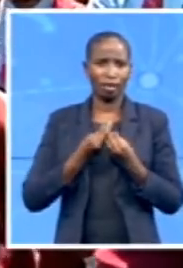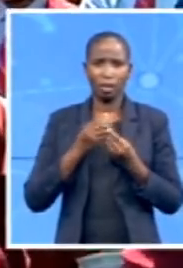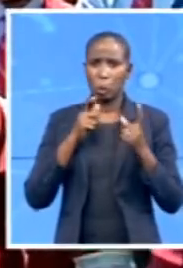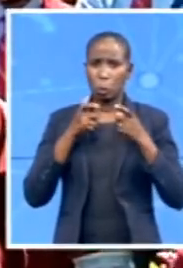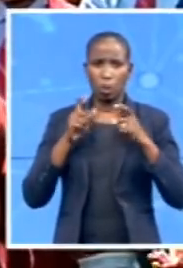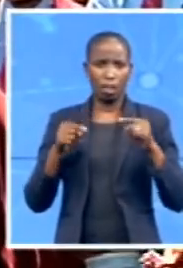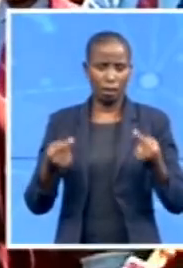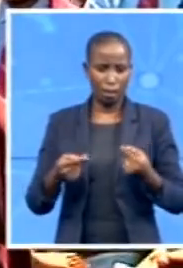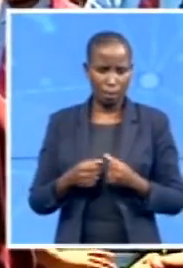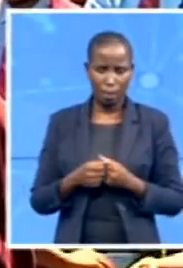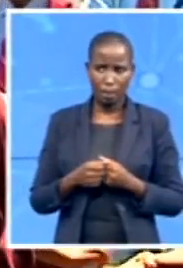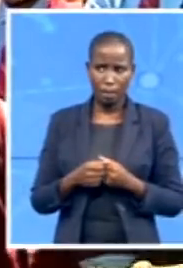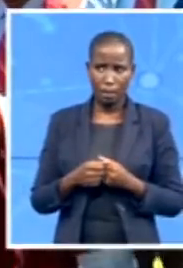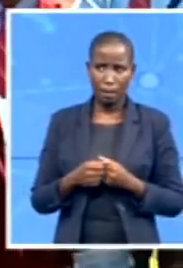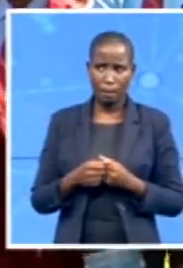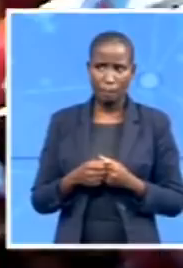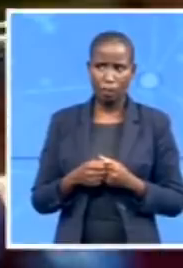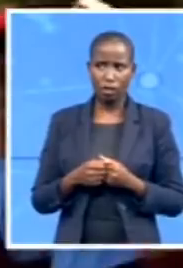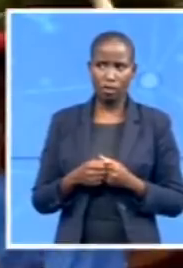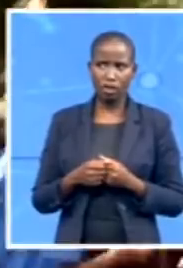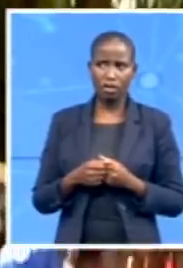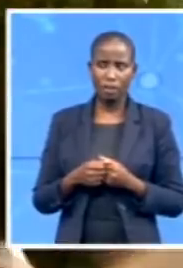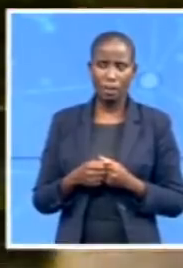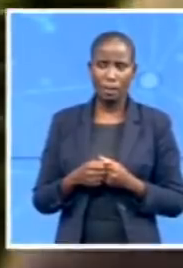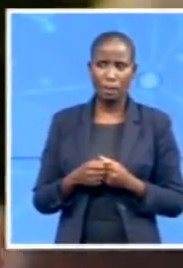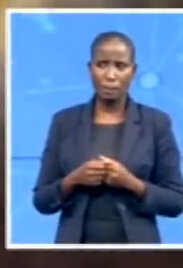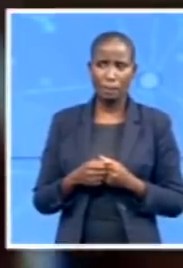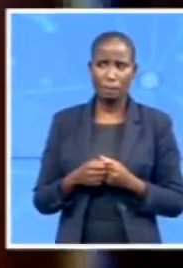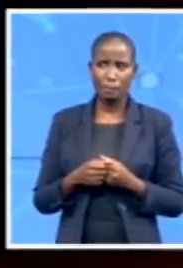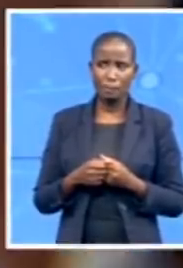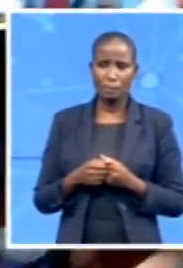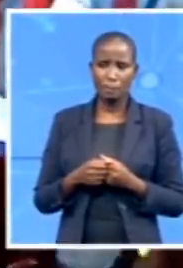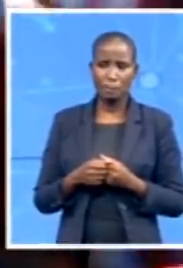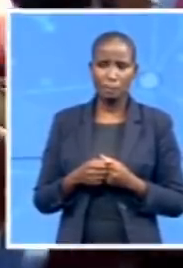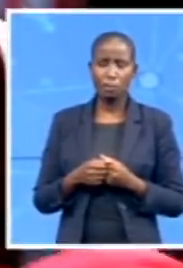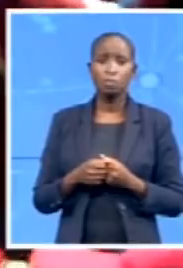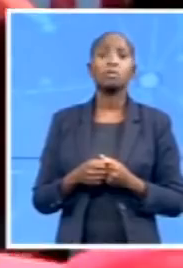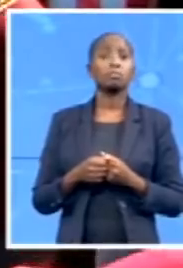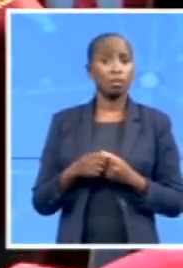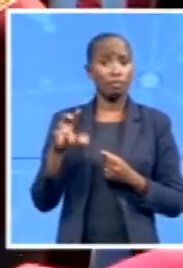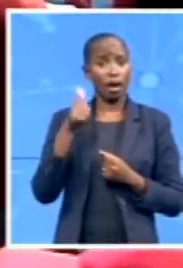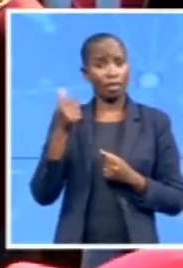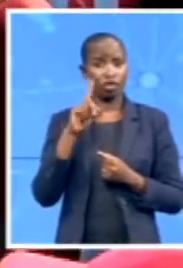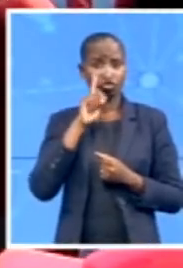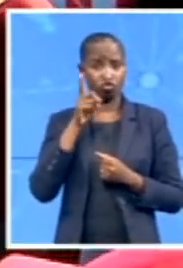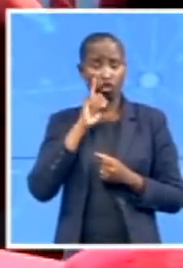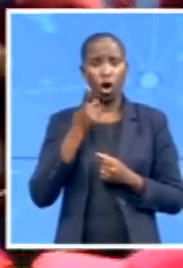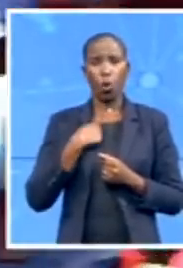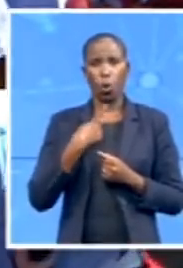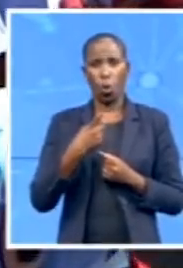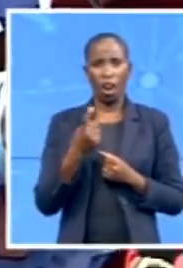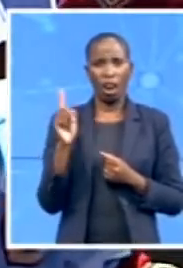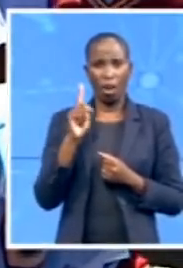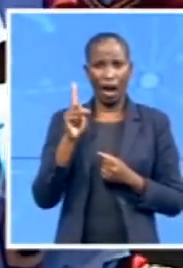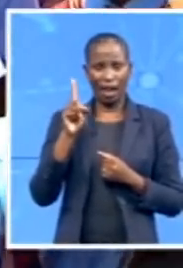demonic, calling it witchcraft. I got removed from the school premises for 2 terms for something that I